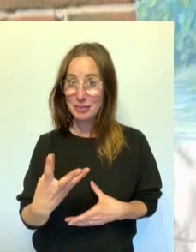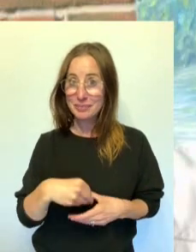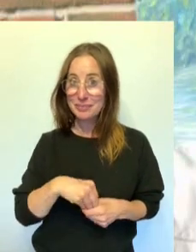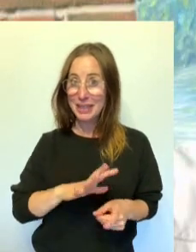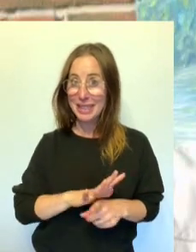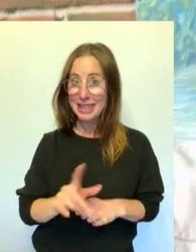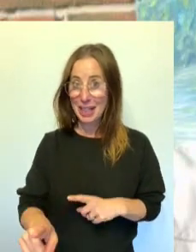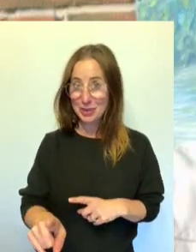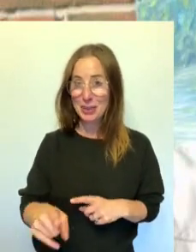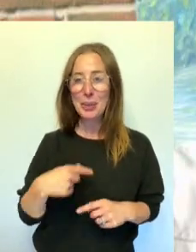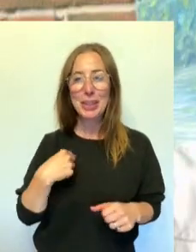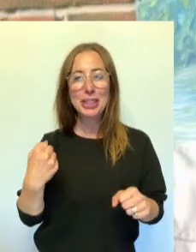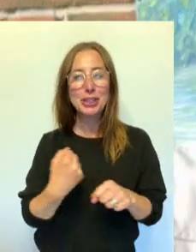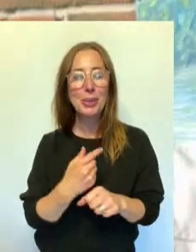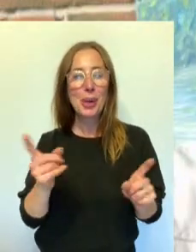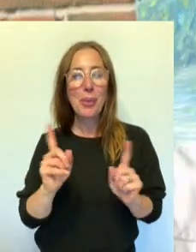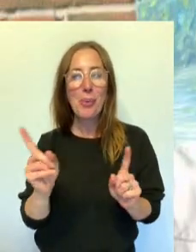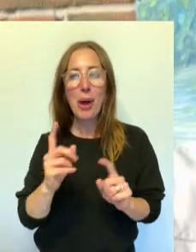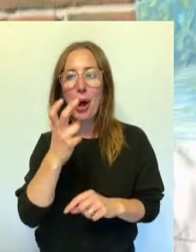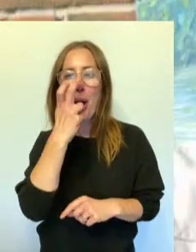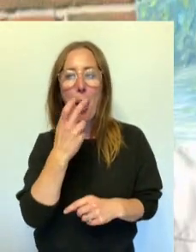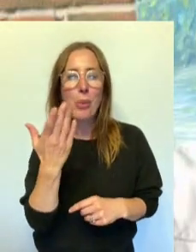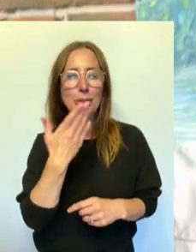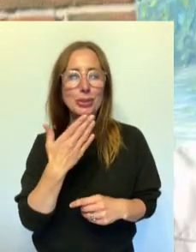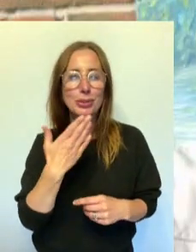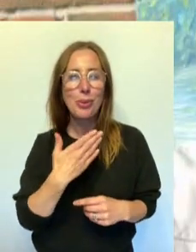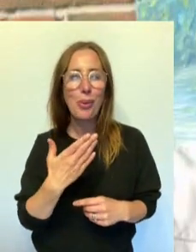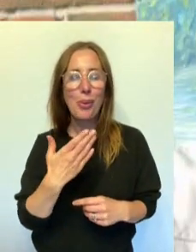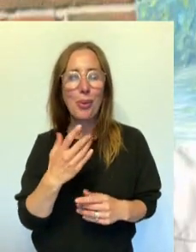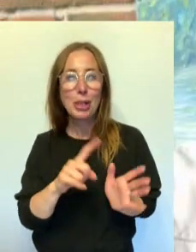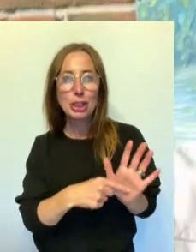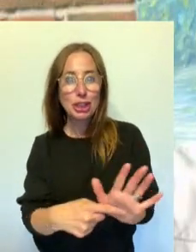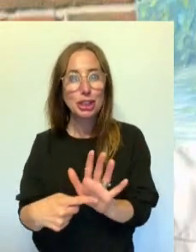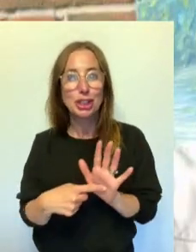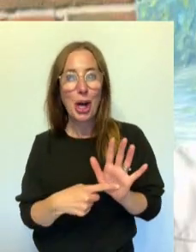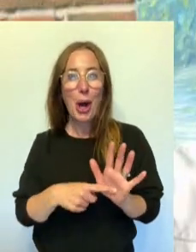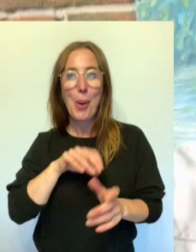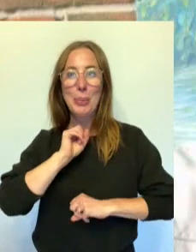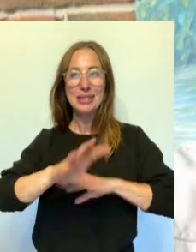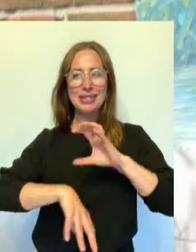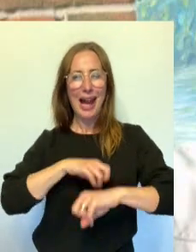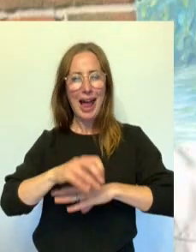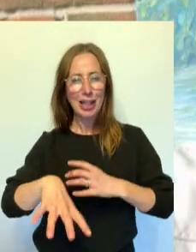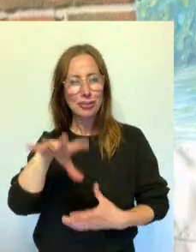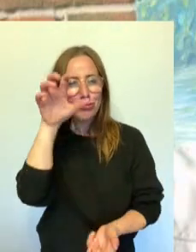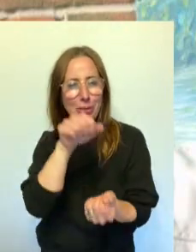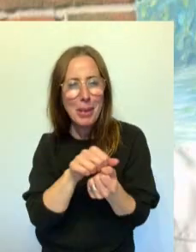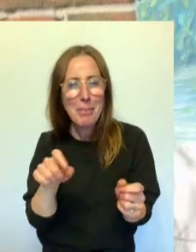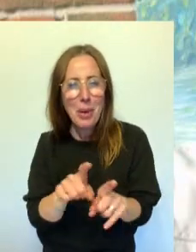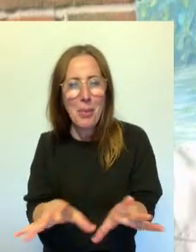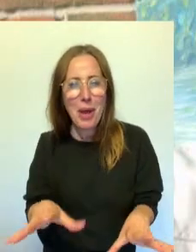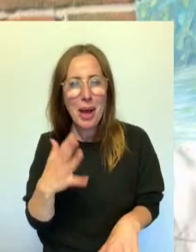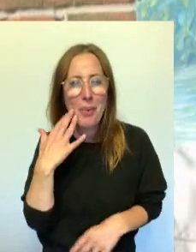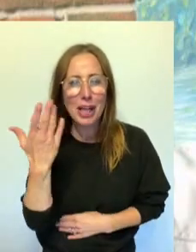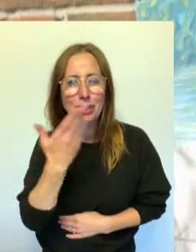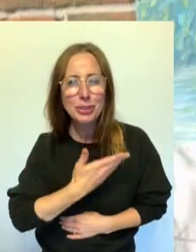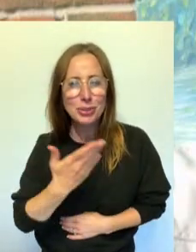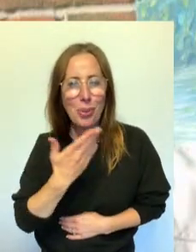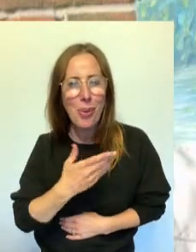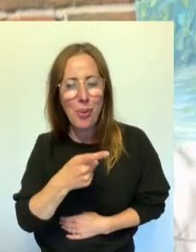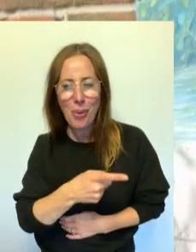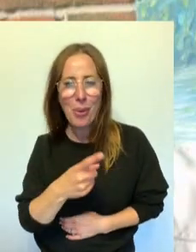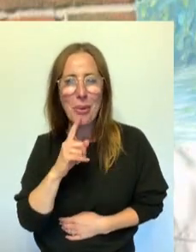style show and tell. Now, I haven't done show and tell since I was in primary school, but I used to love it. I was a bit of a drama